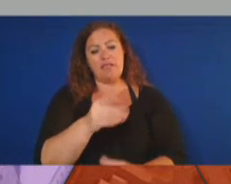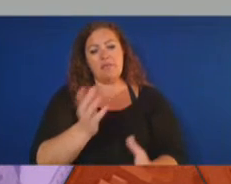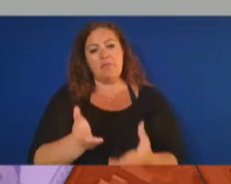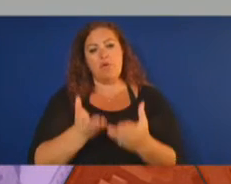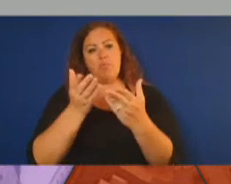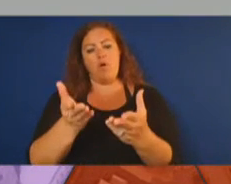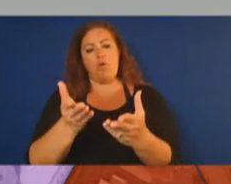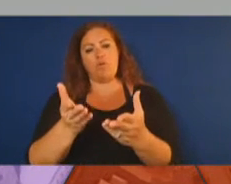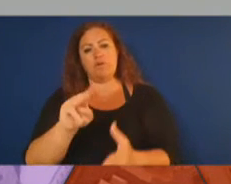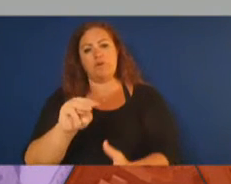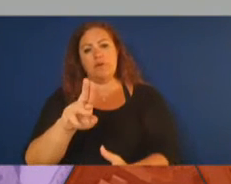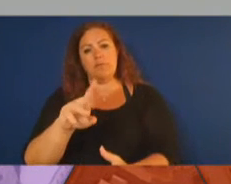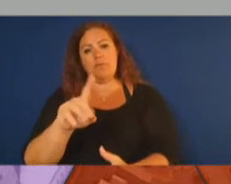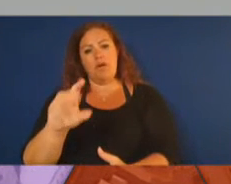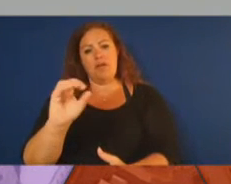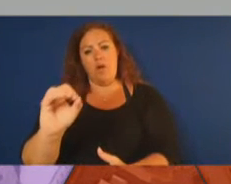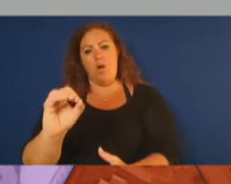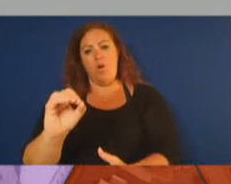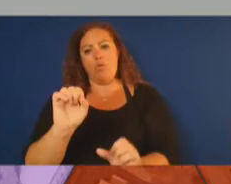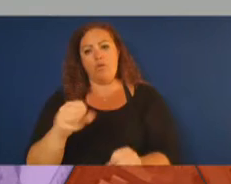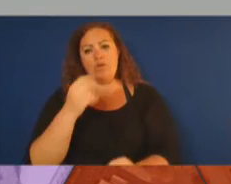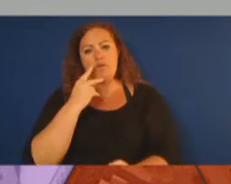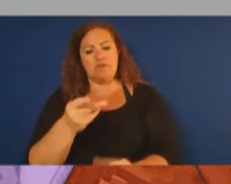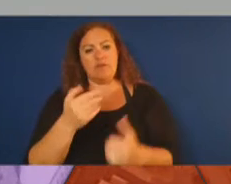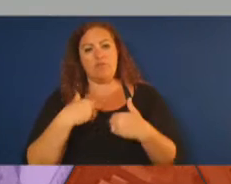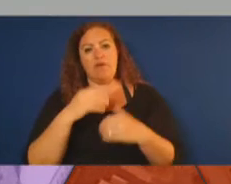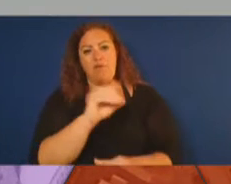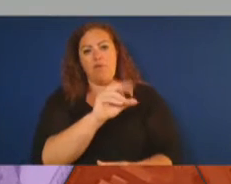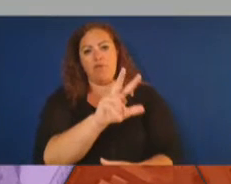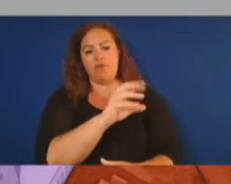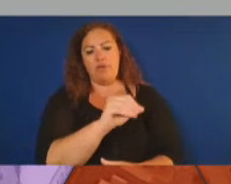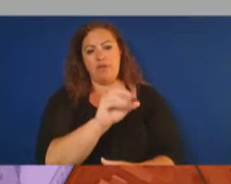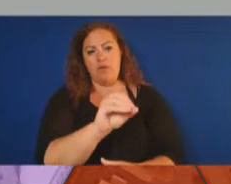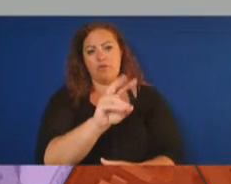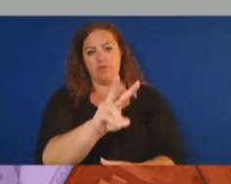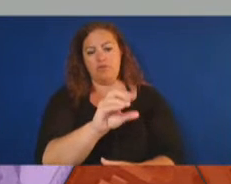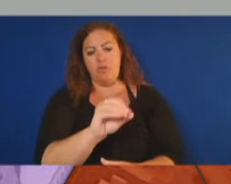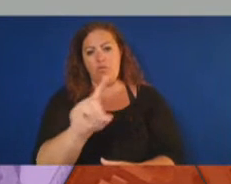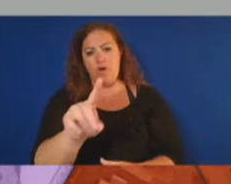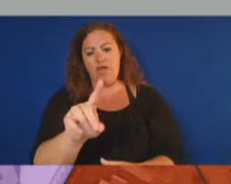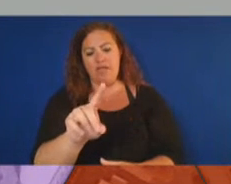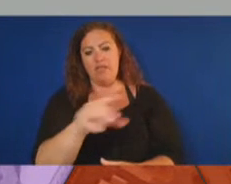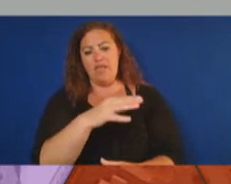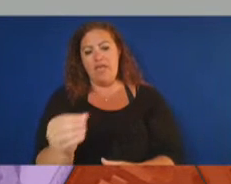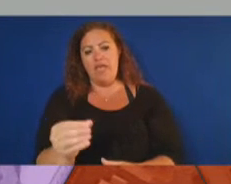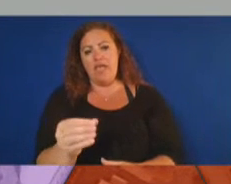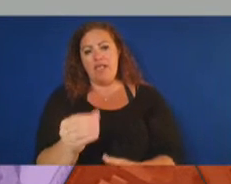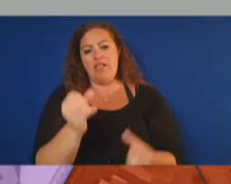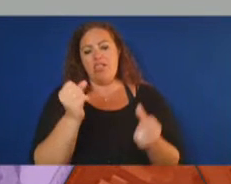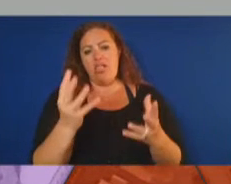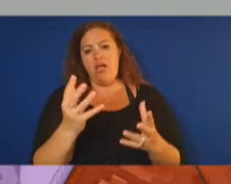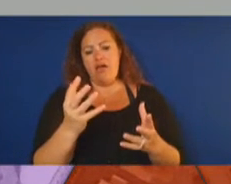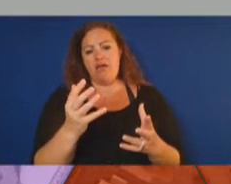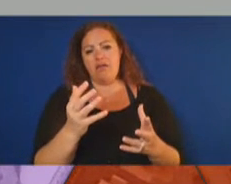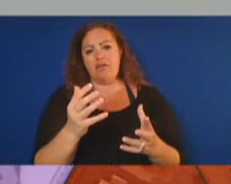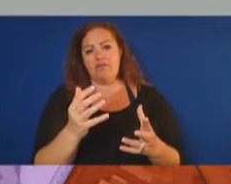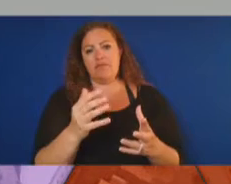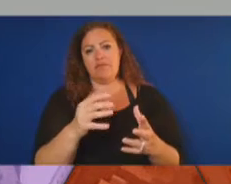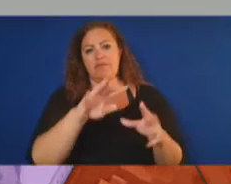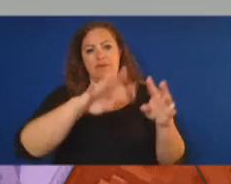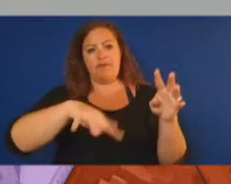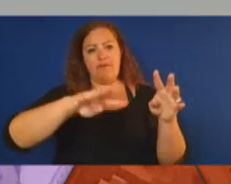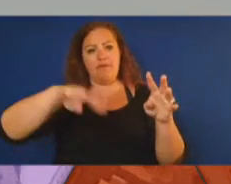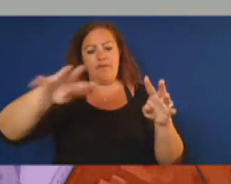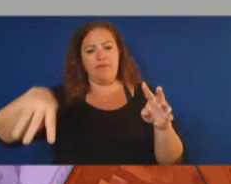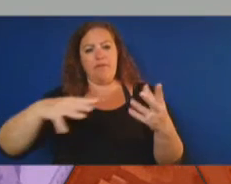mudo you can see we've got quite a bit of 03 and 02 and 01 in the area then uh a lot of Fruit Stripe gum with mud o